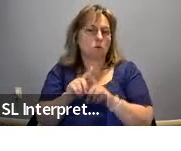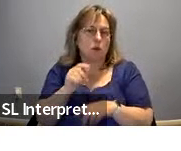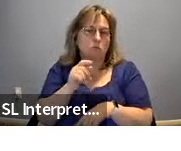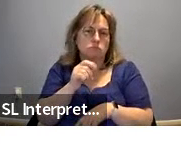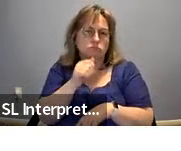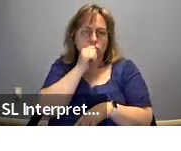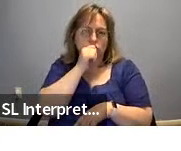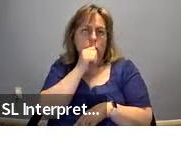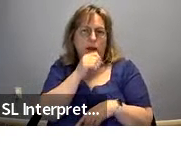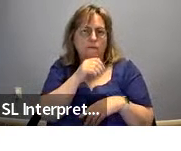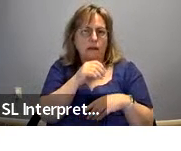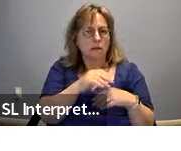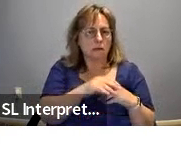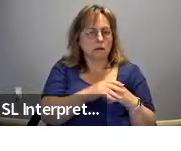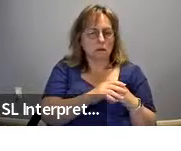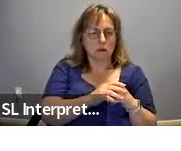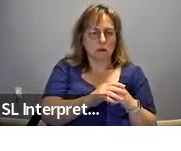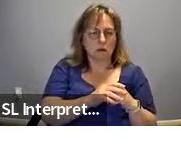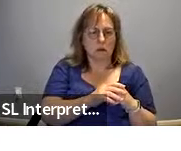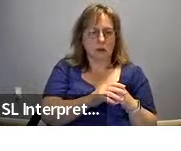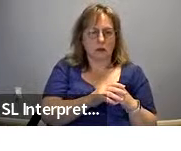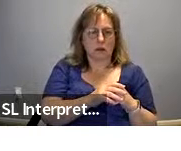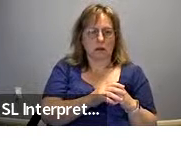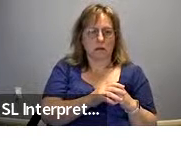We also are endeavoring to